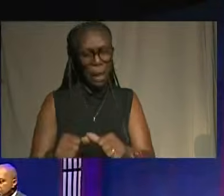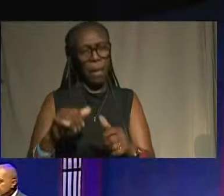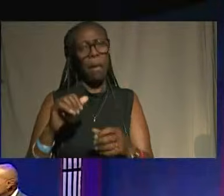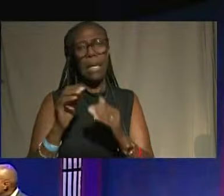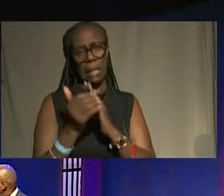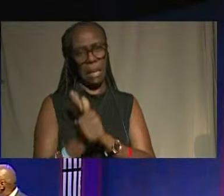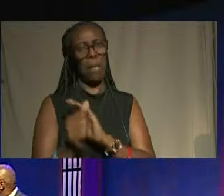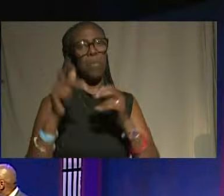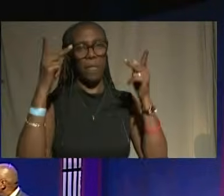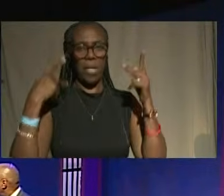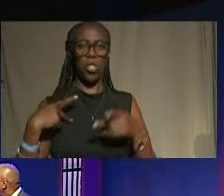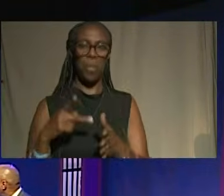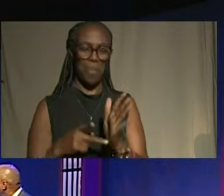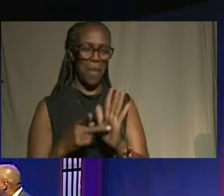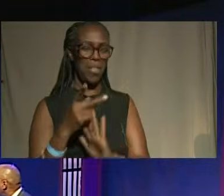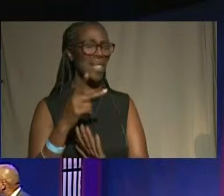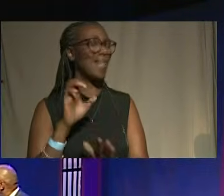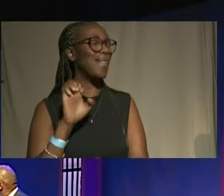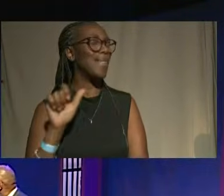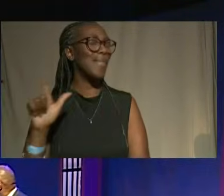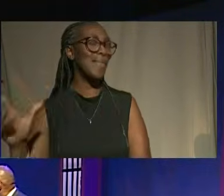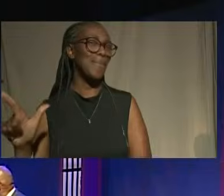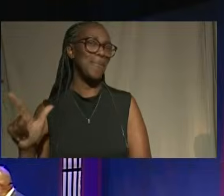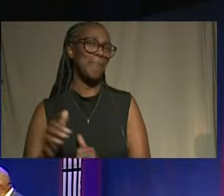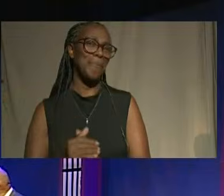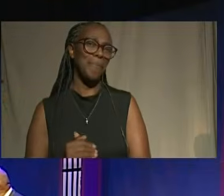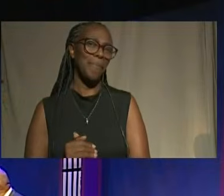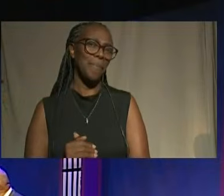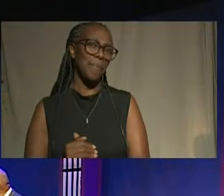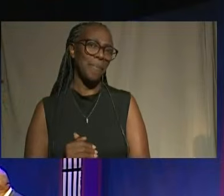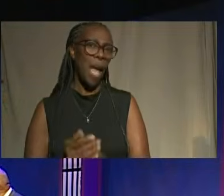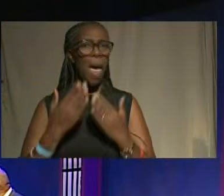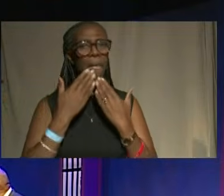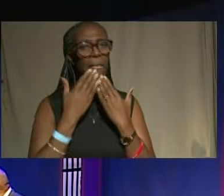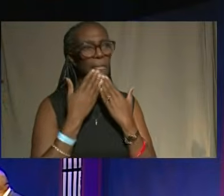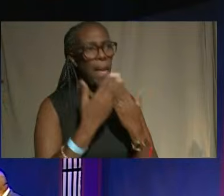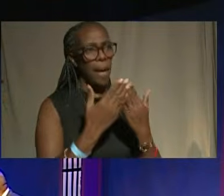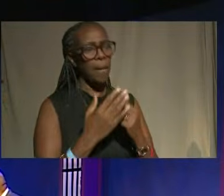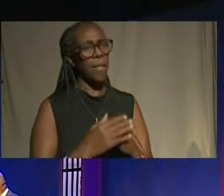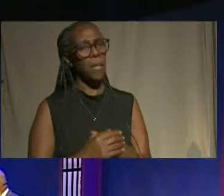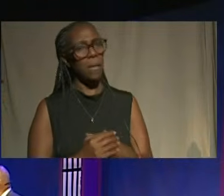JLP. Thank you very much for that question, Cameron Jackson.